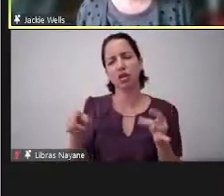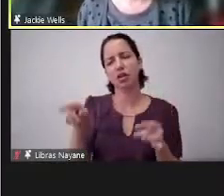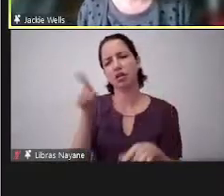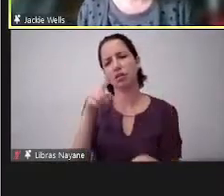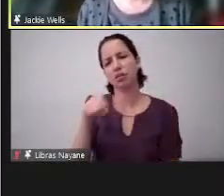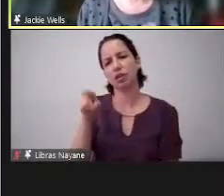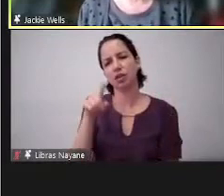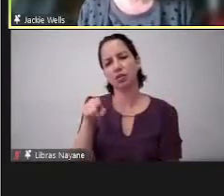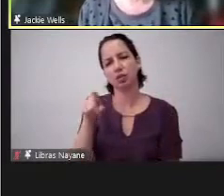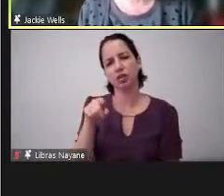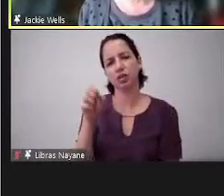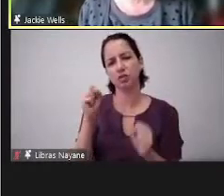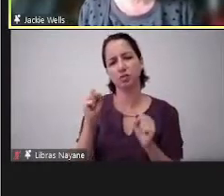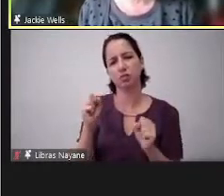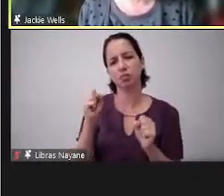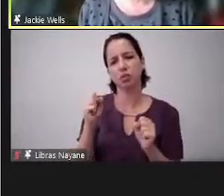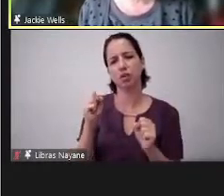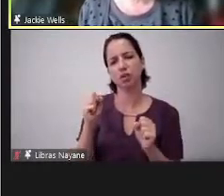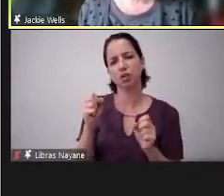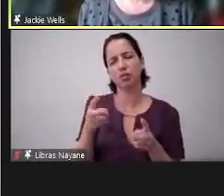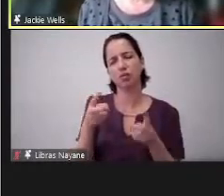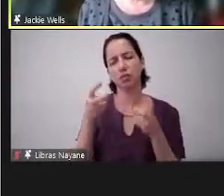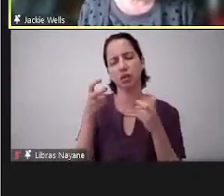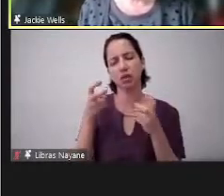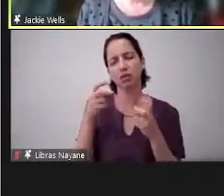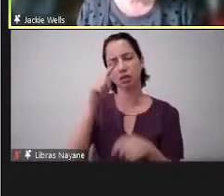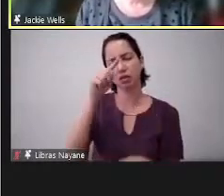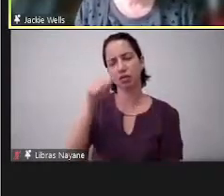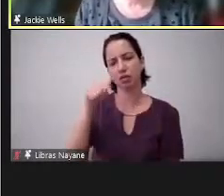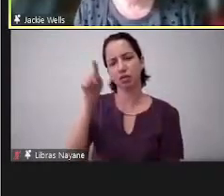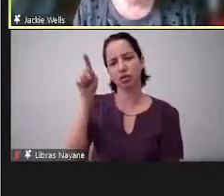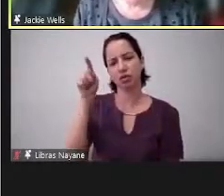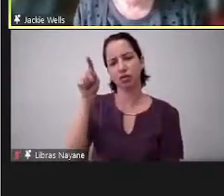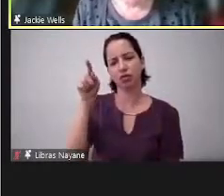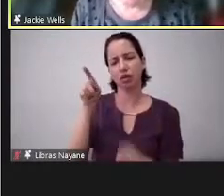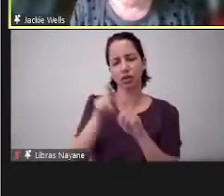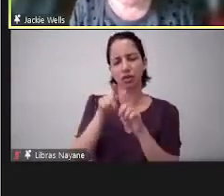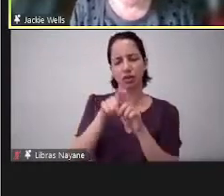the proposed reforms or none of the reforms that we considered